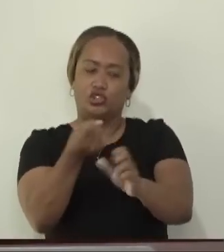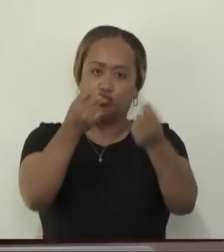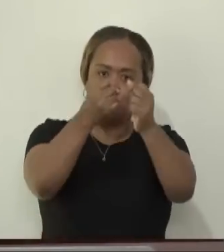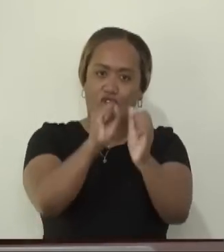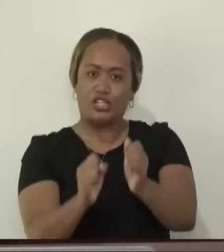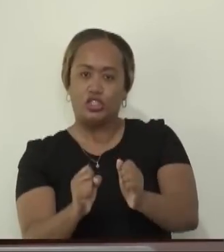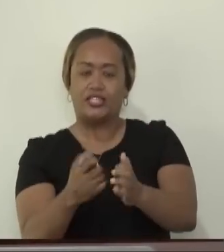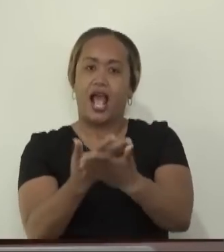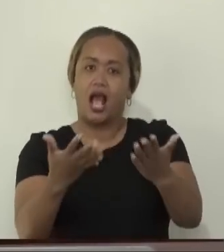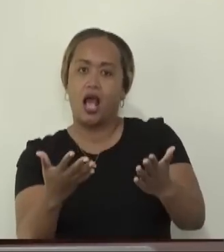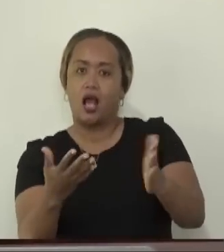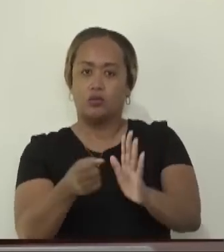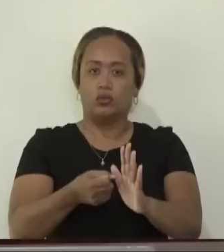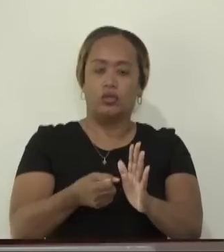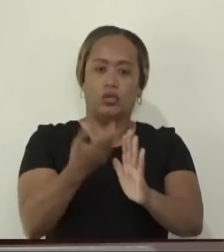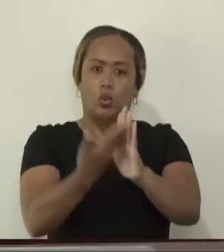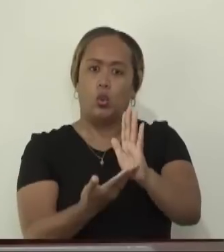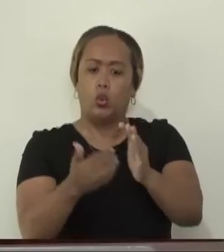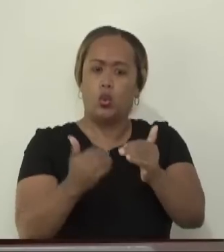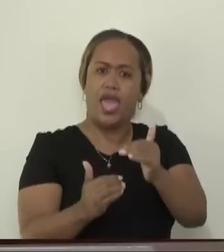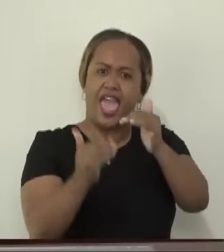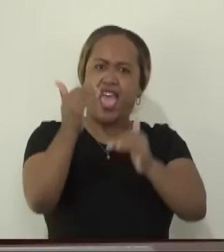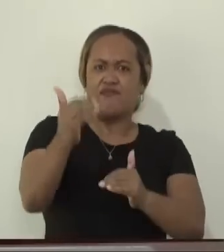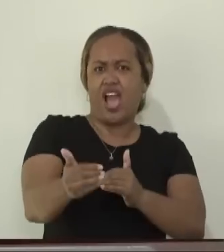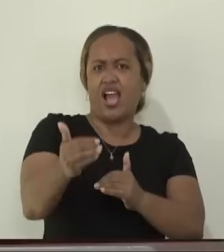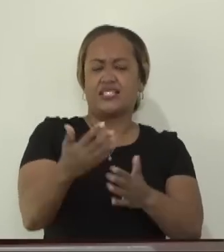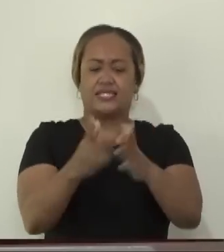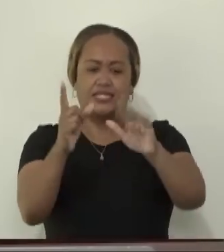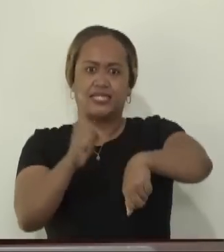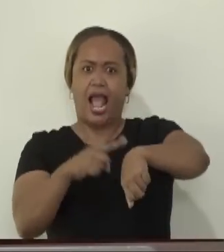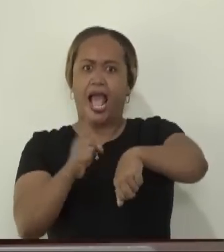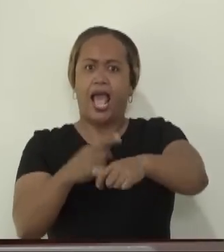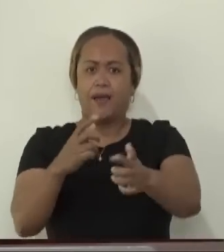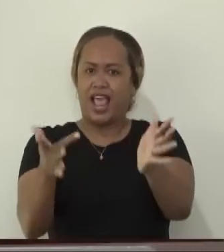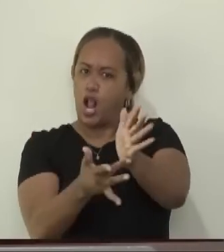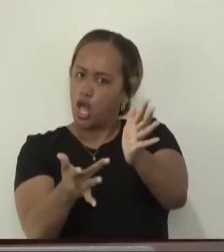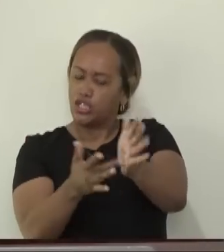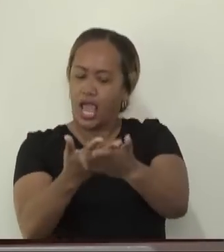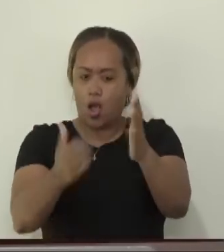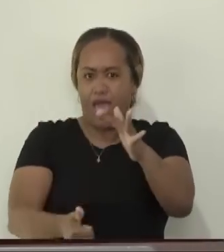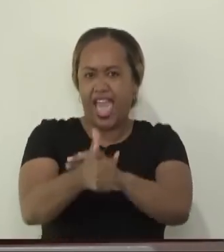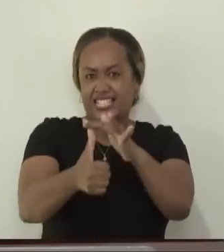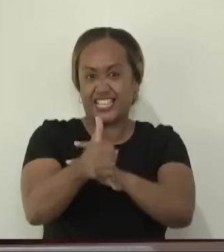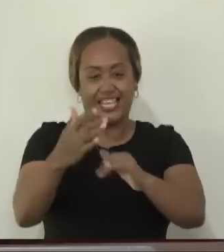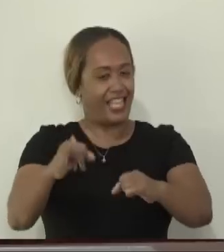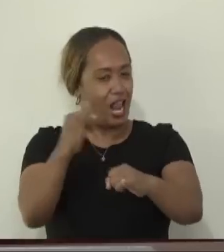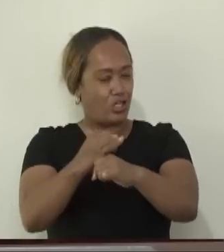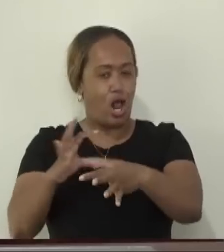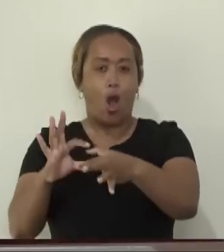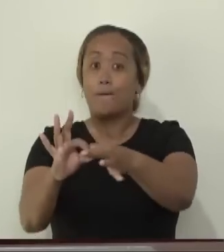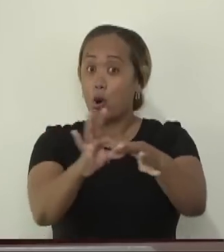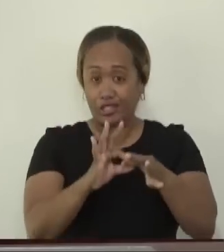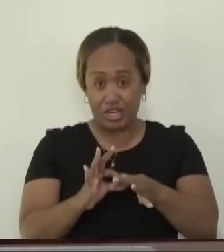are based on advanced science and technologies that we can only access through international